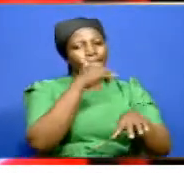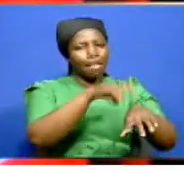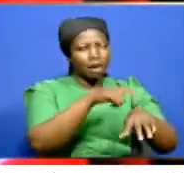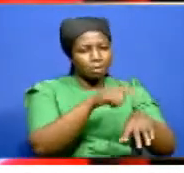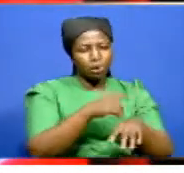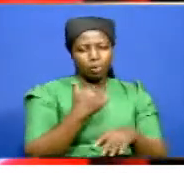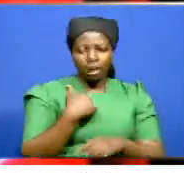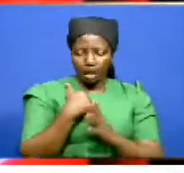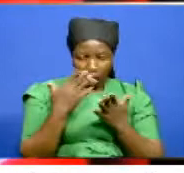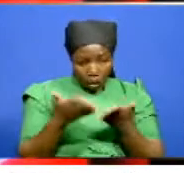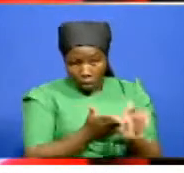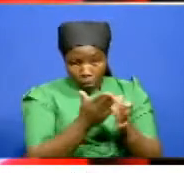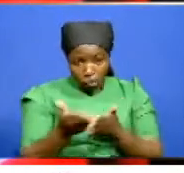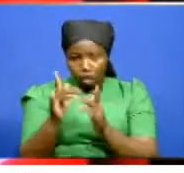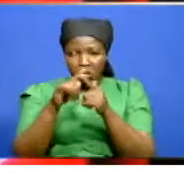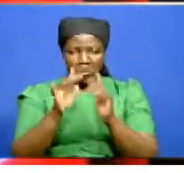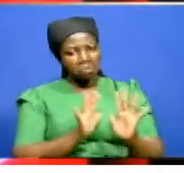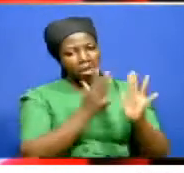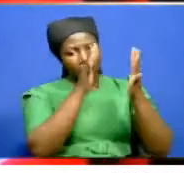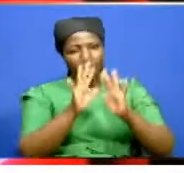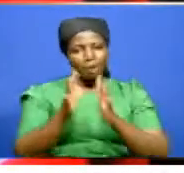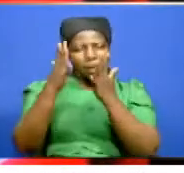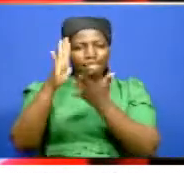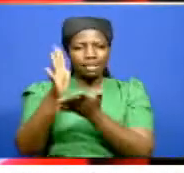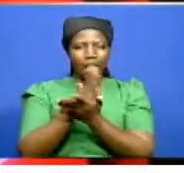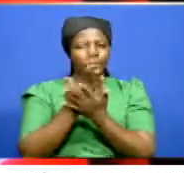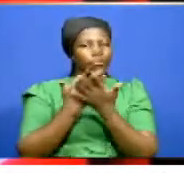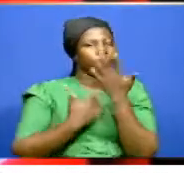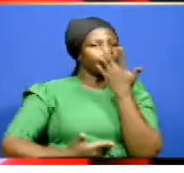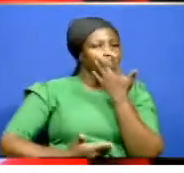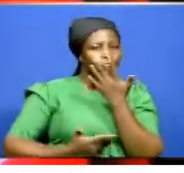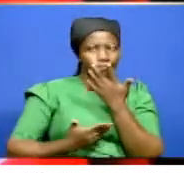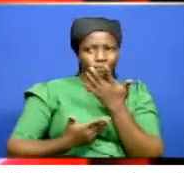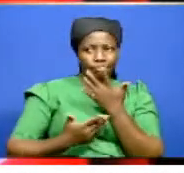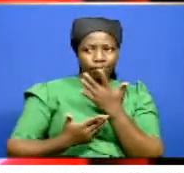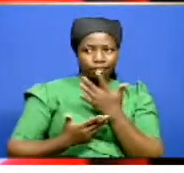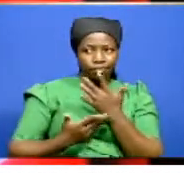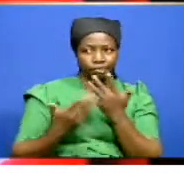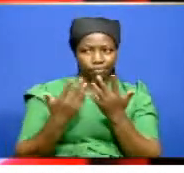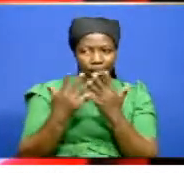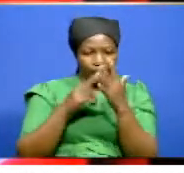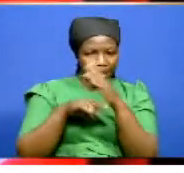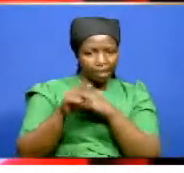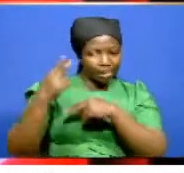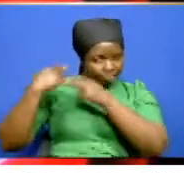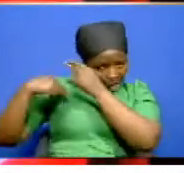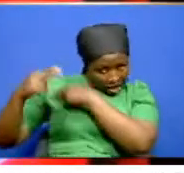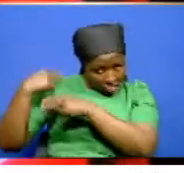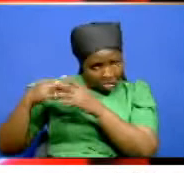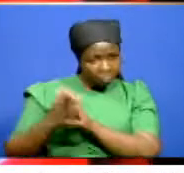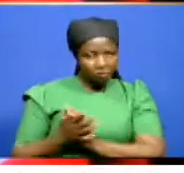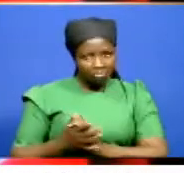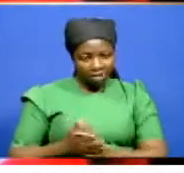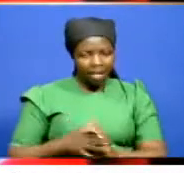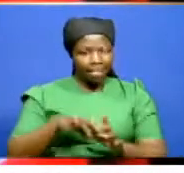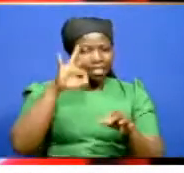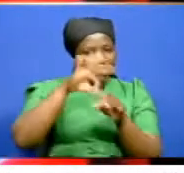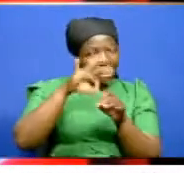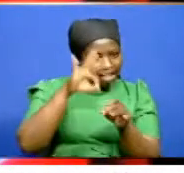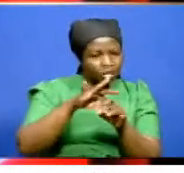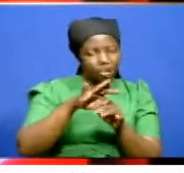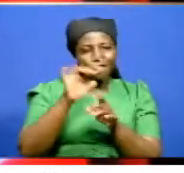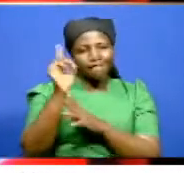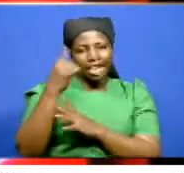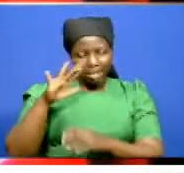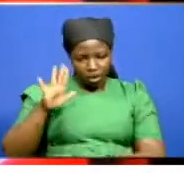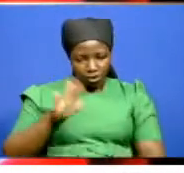the opportunity to celebrate some firsts in our history. The election of the first woman vice president in the